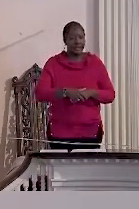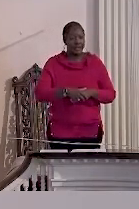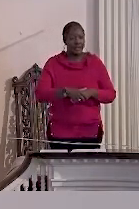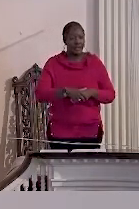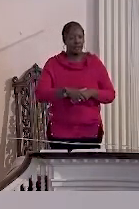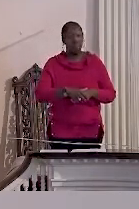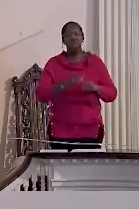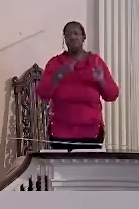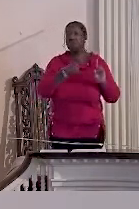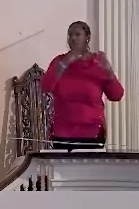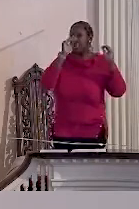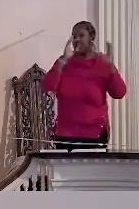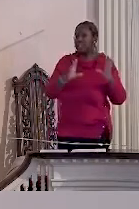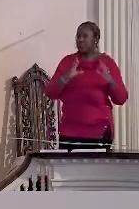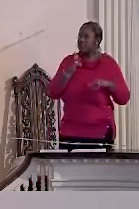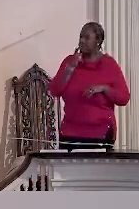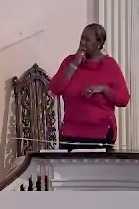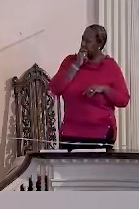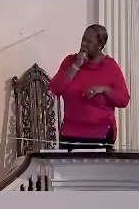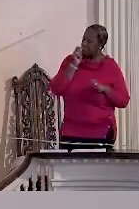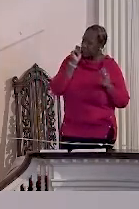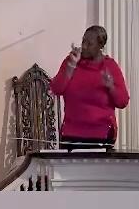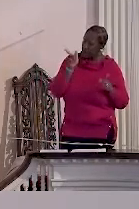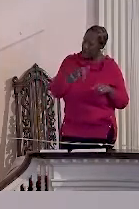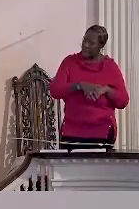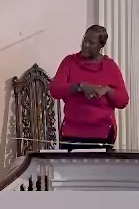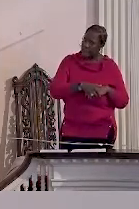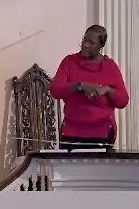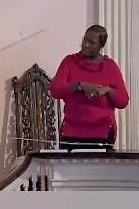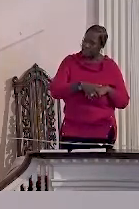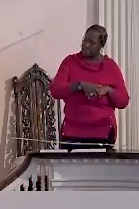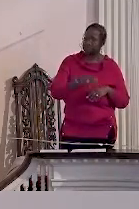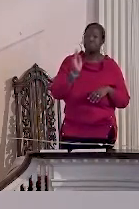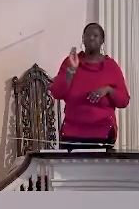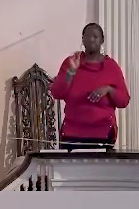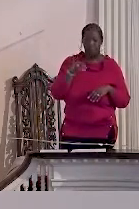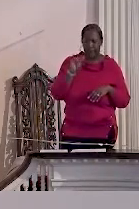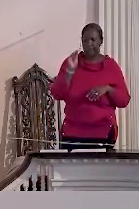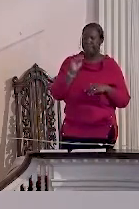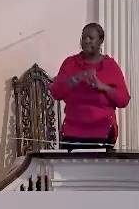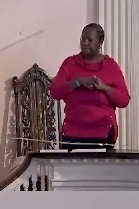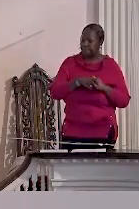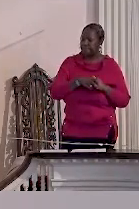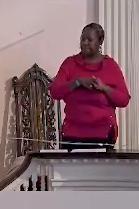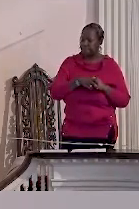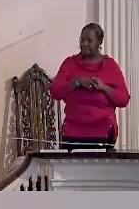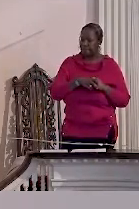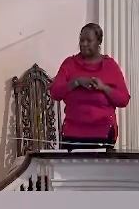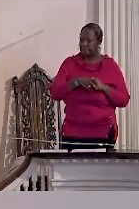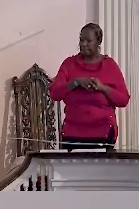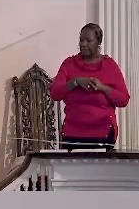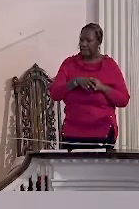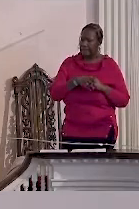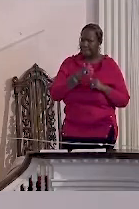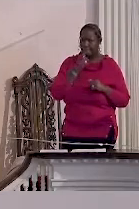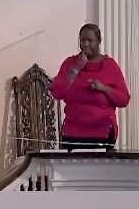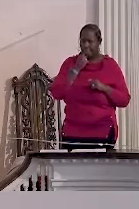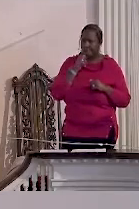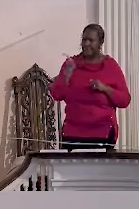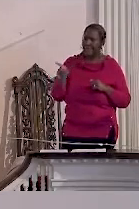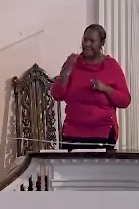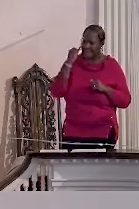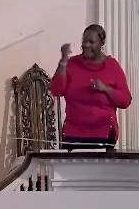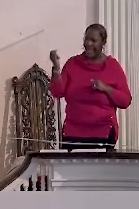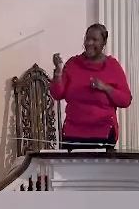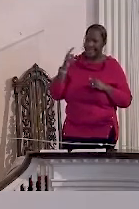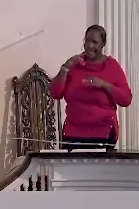Mr. Dixon seemed surprised, and he nodded his head as Emilio's idea kept shining in the